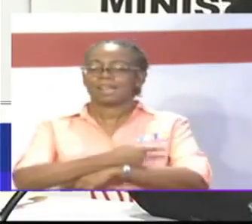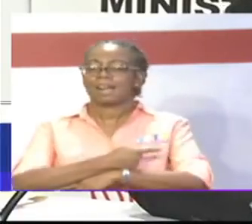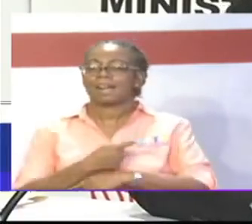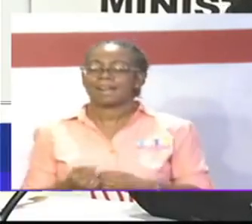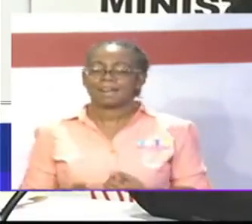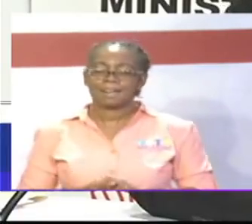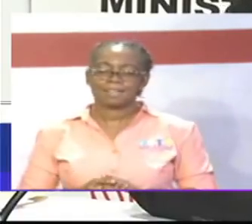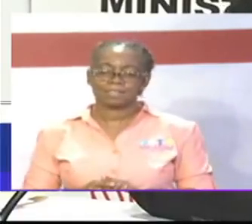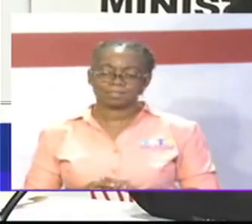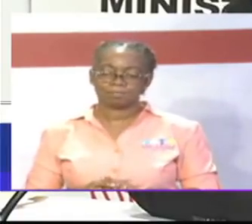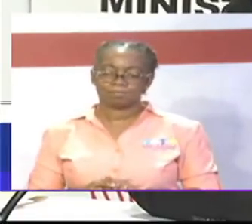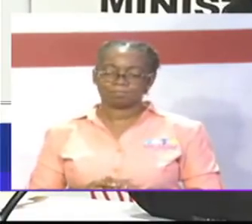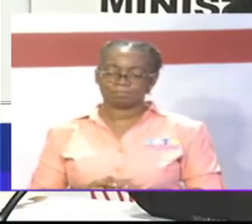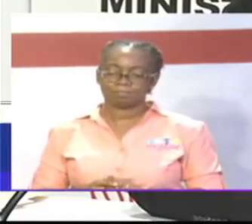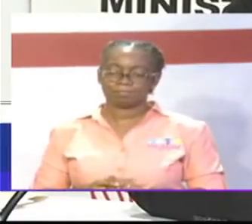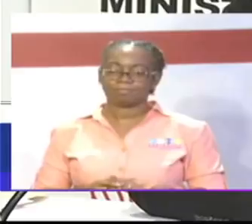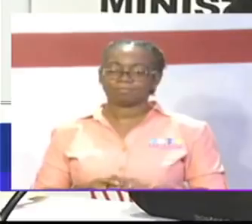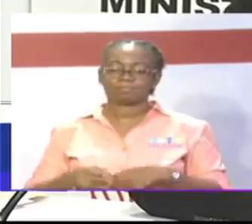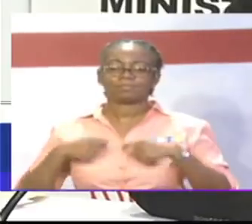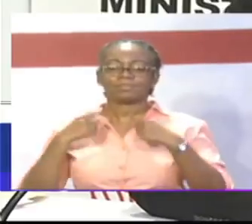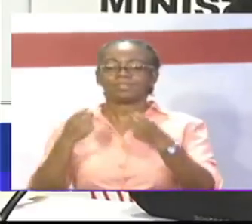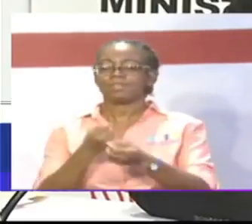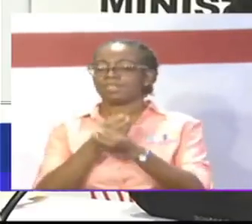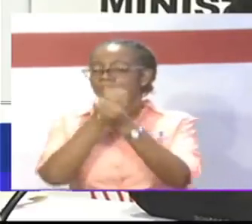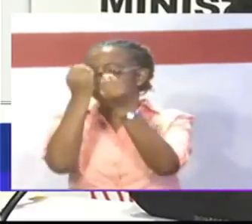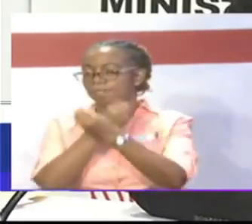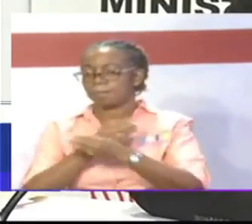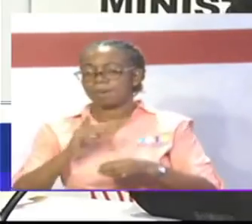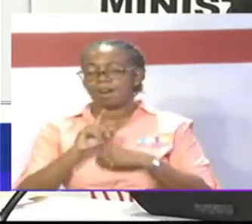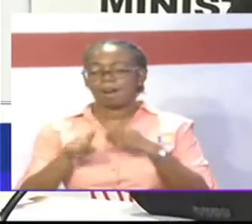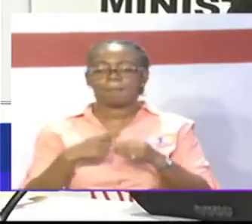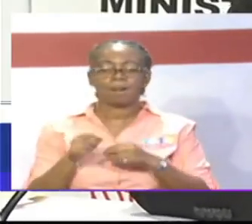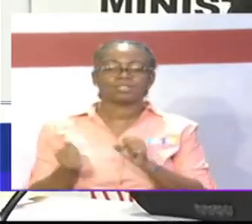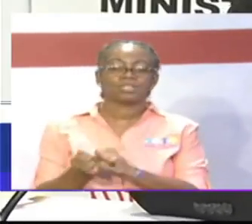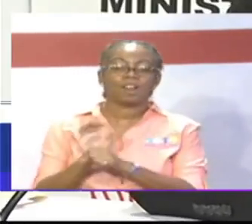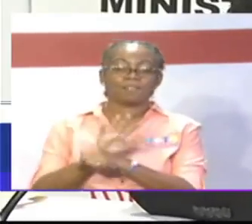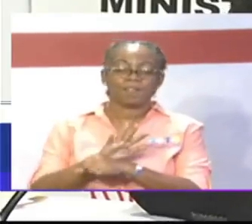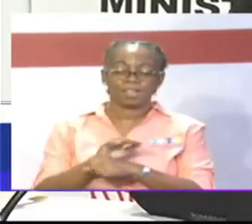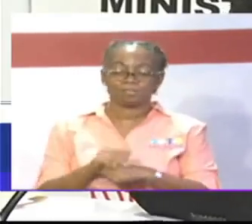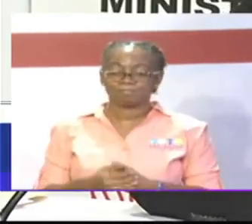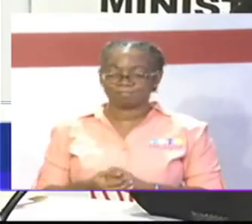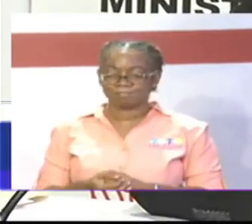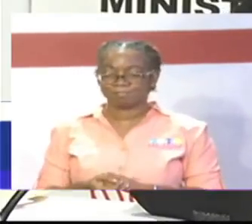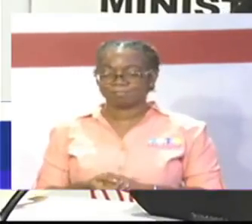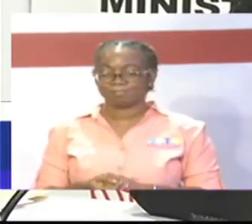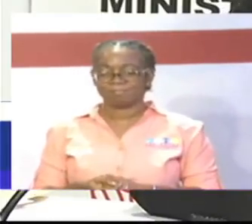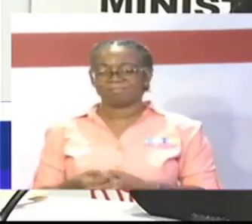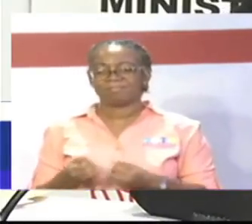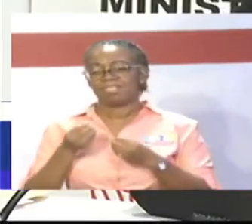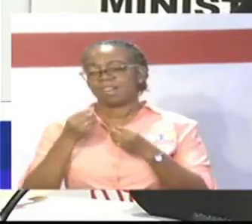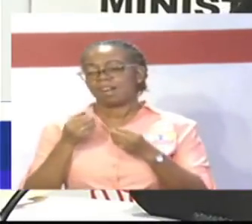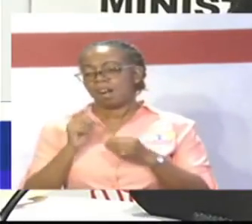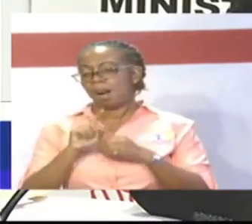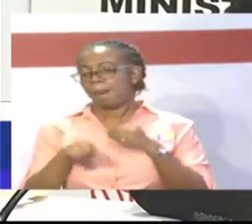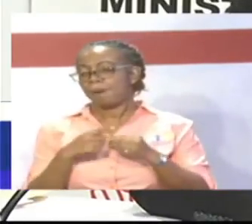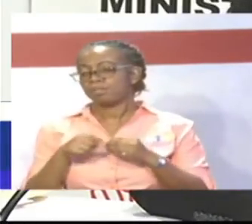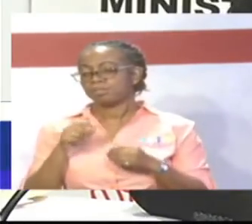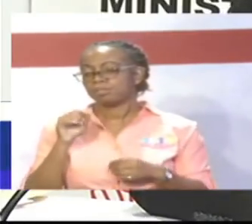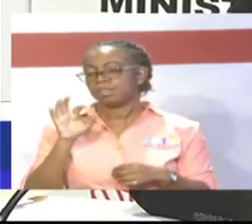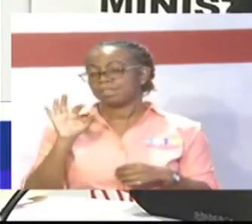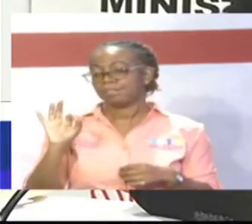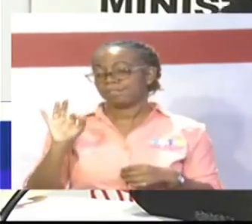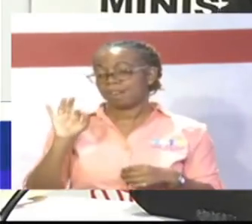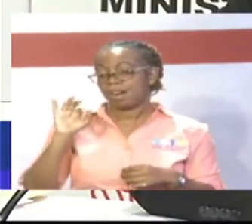give my usual update on COVID 19 and as well as give you some information on the influenza season as